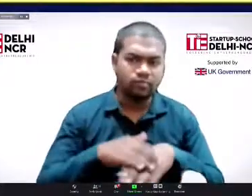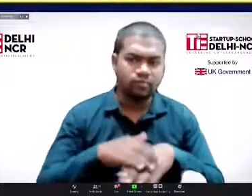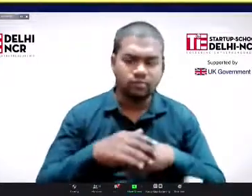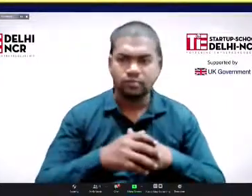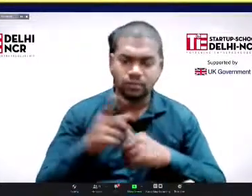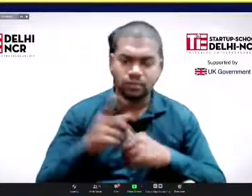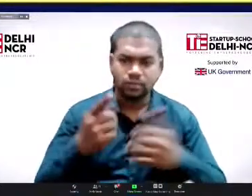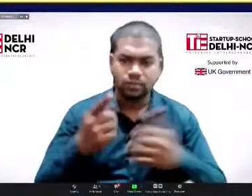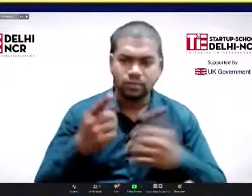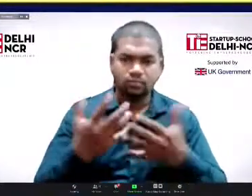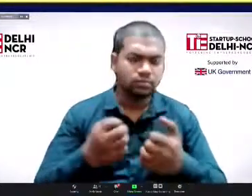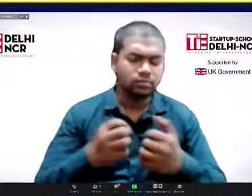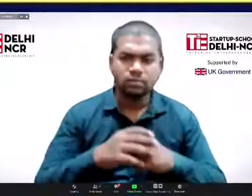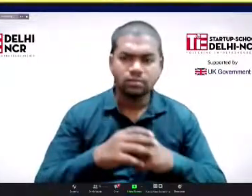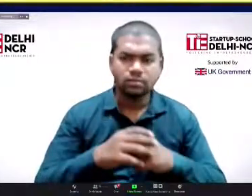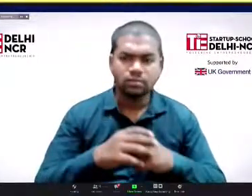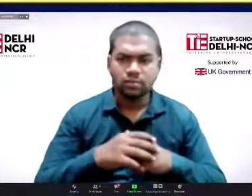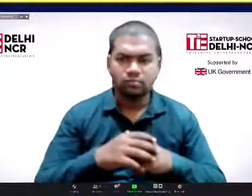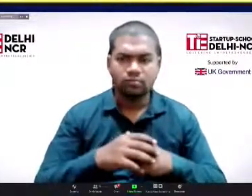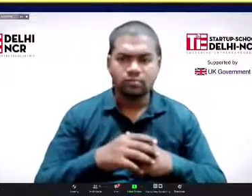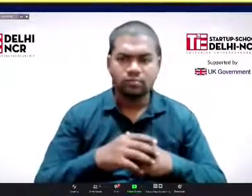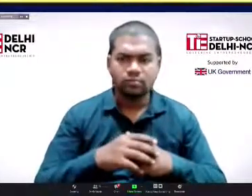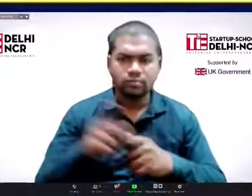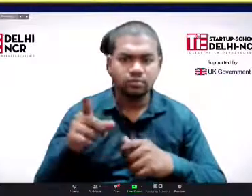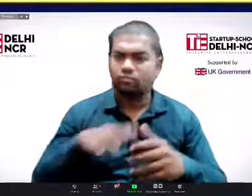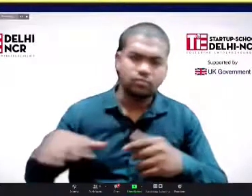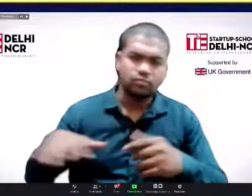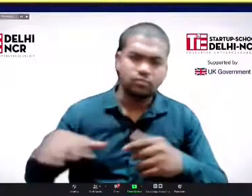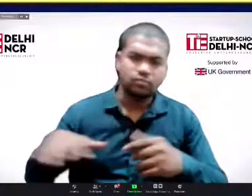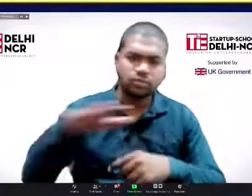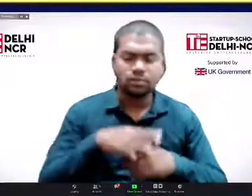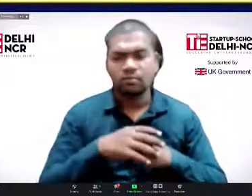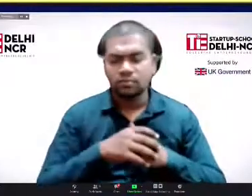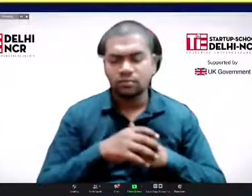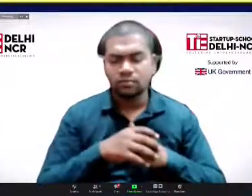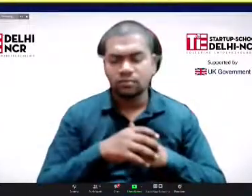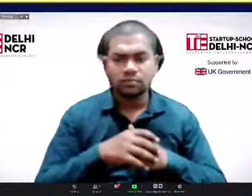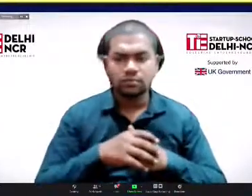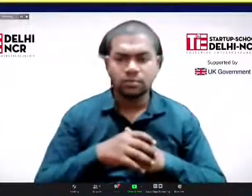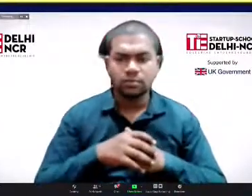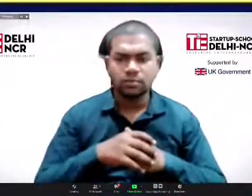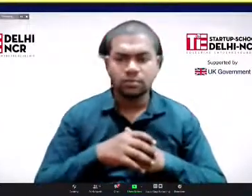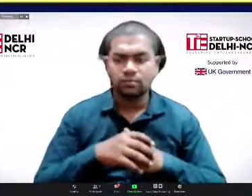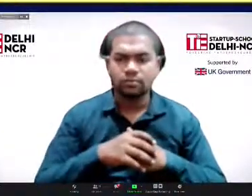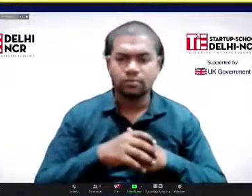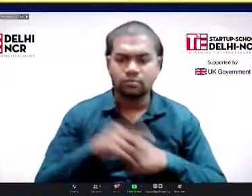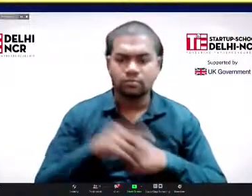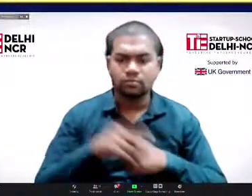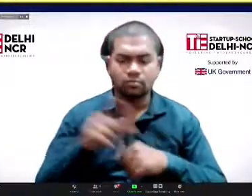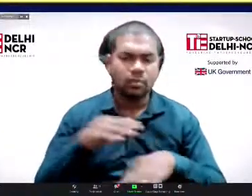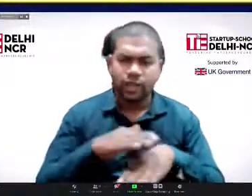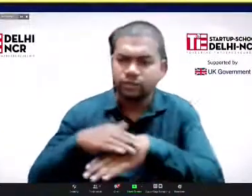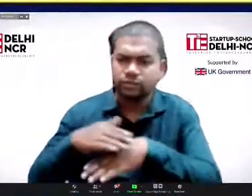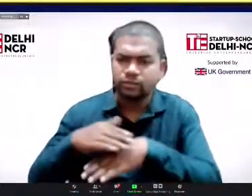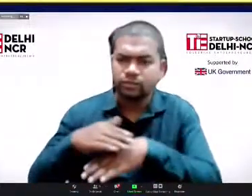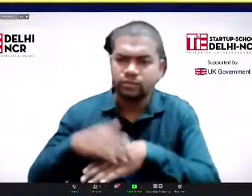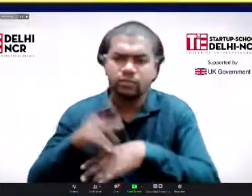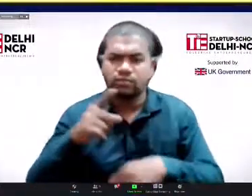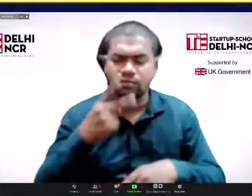experience of the marketing. It's the experience across. So and an experience that is